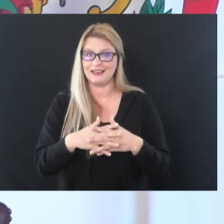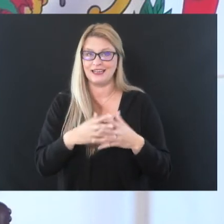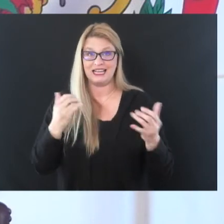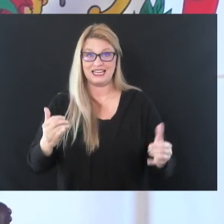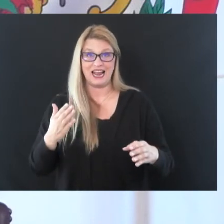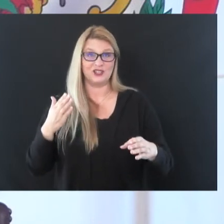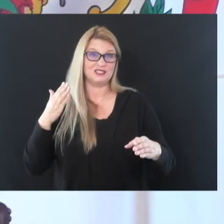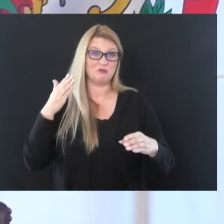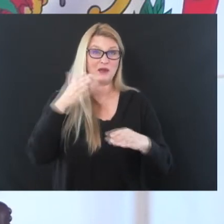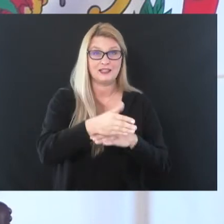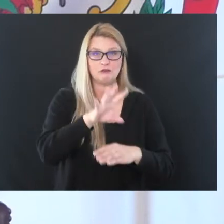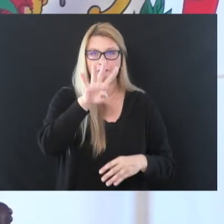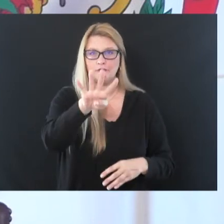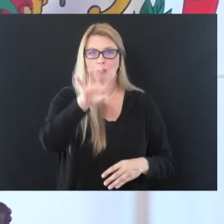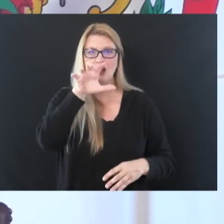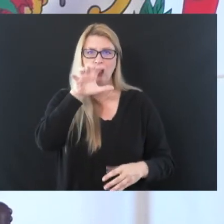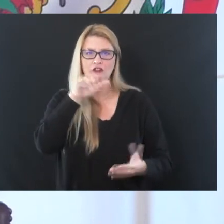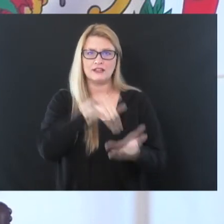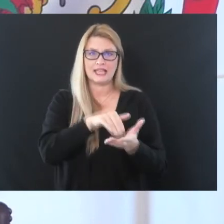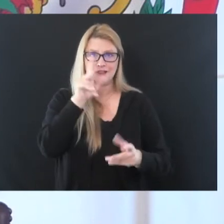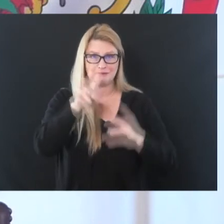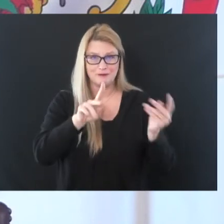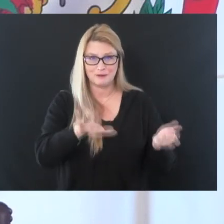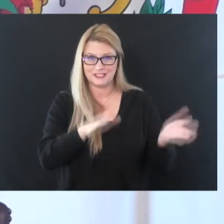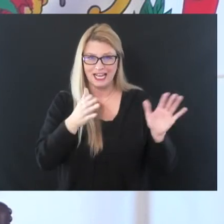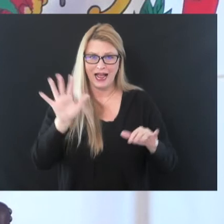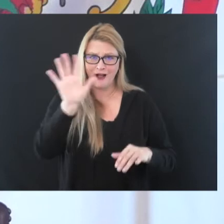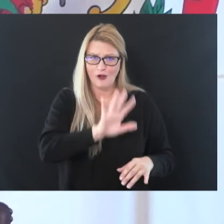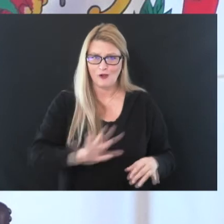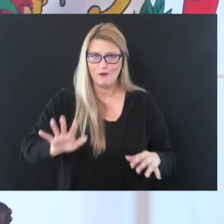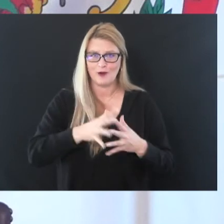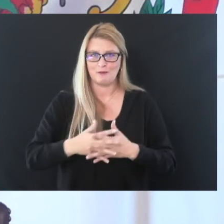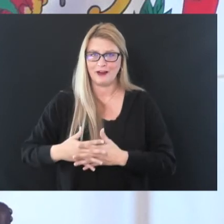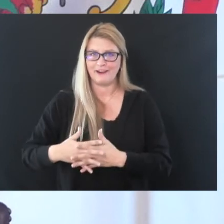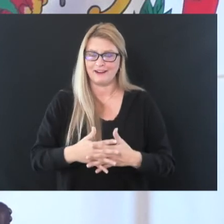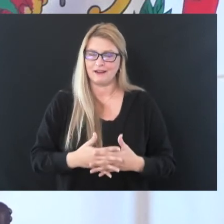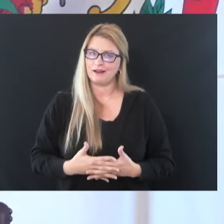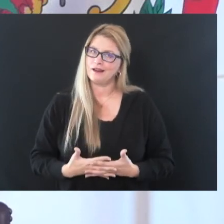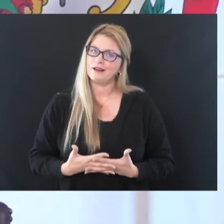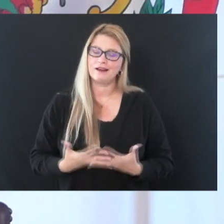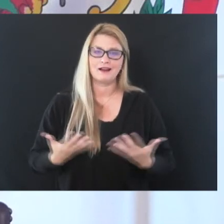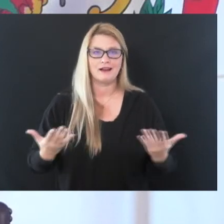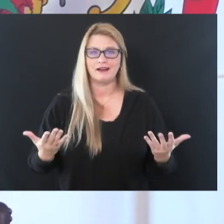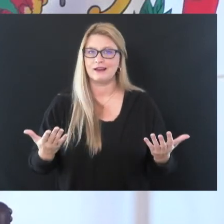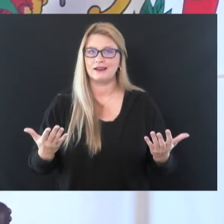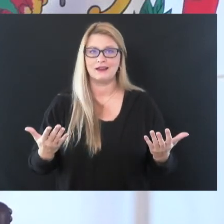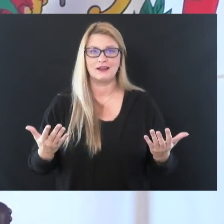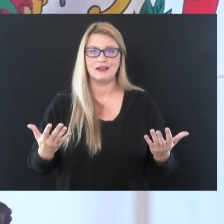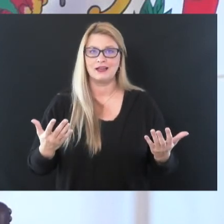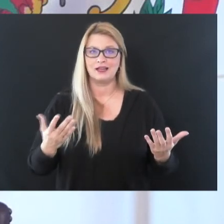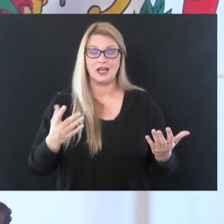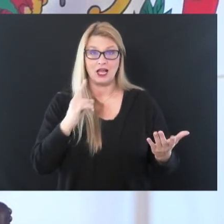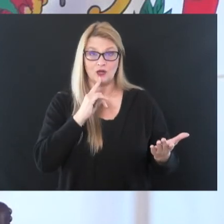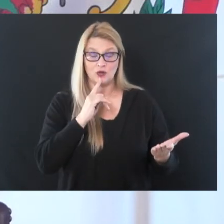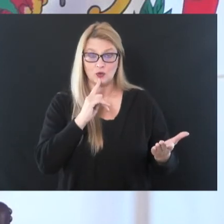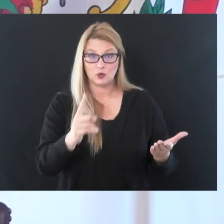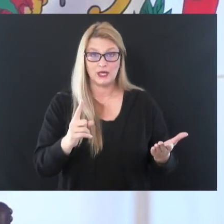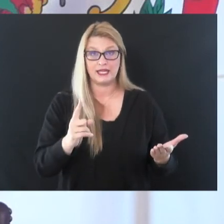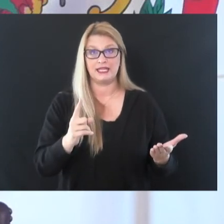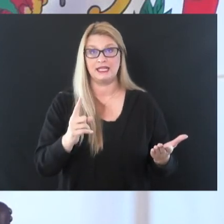400,000. And I can remember just like it was yesterday and I give him a ton